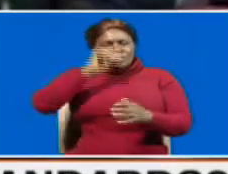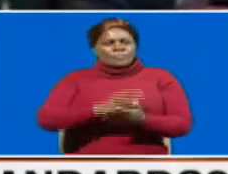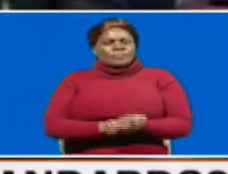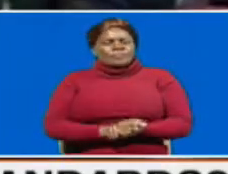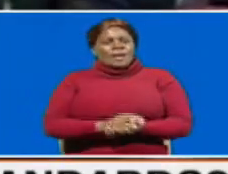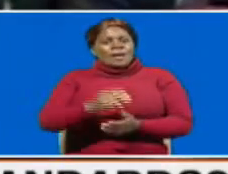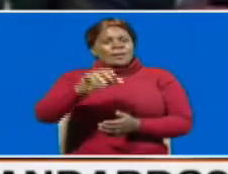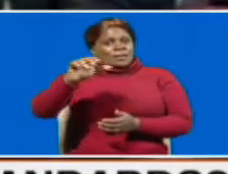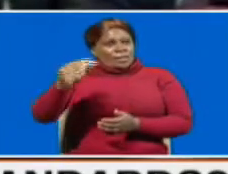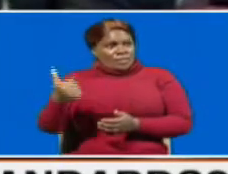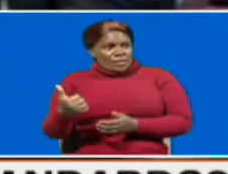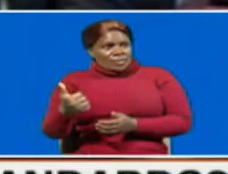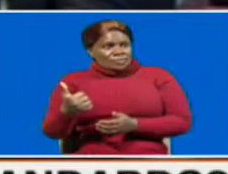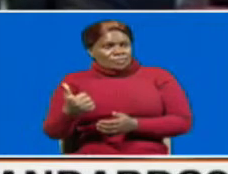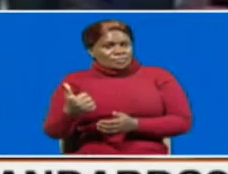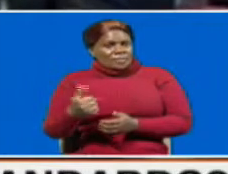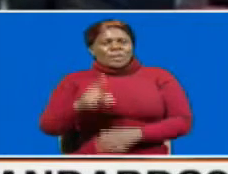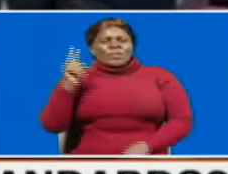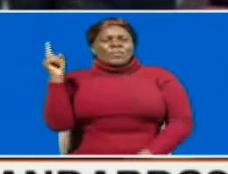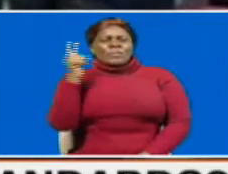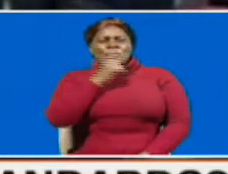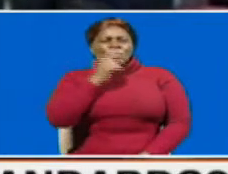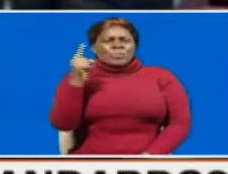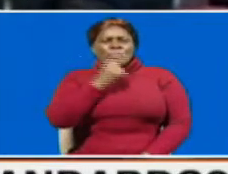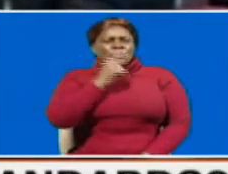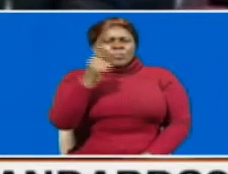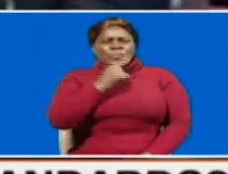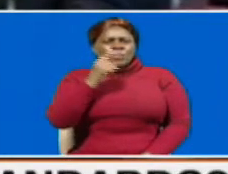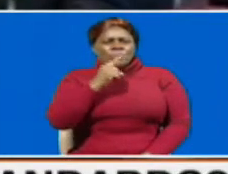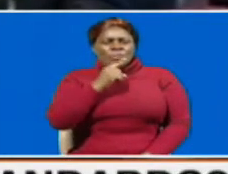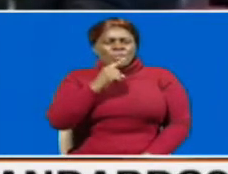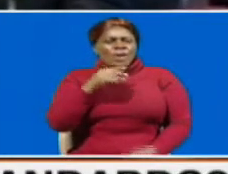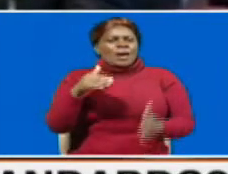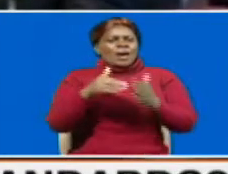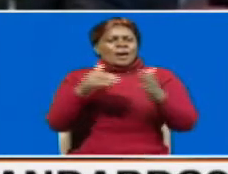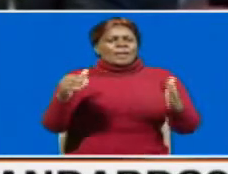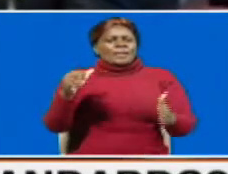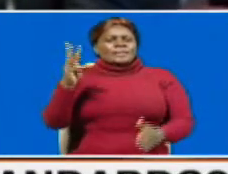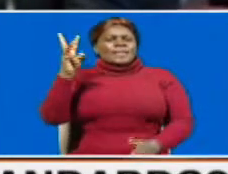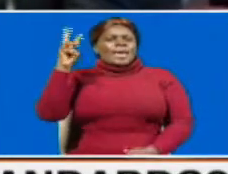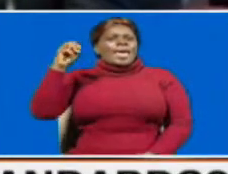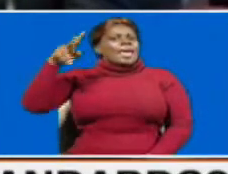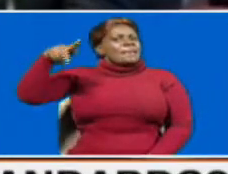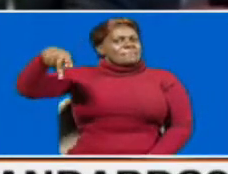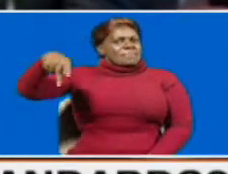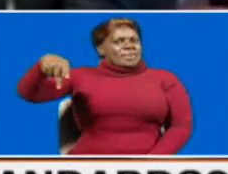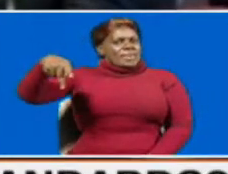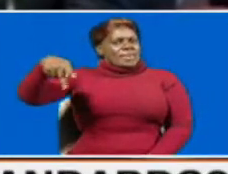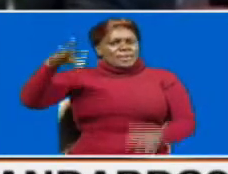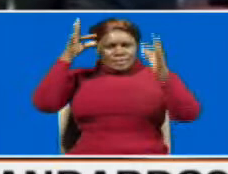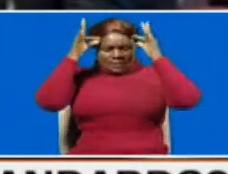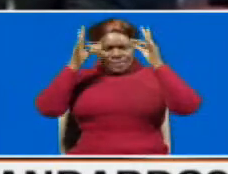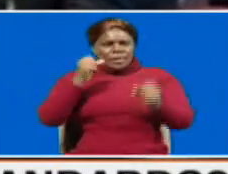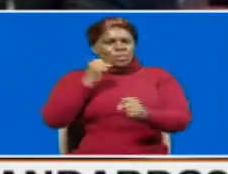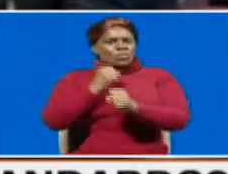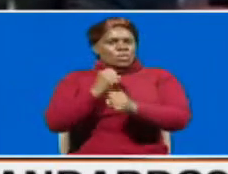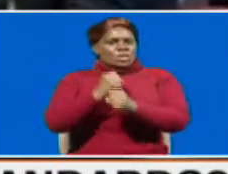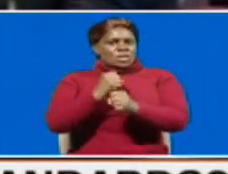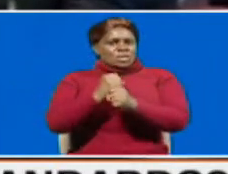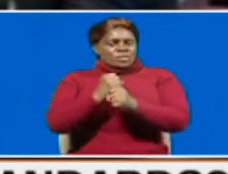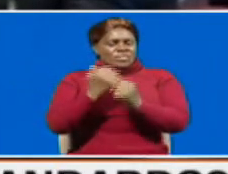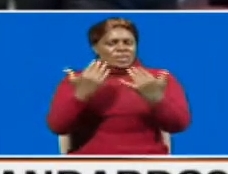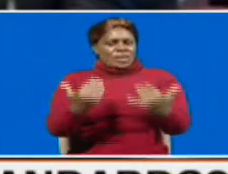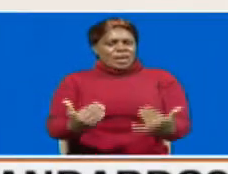On the other hand, he has been harsh and not mincing his words against ODM legislators who have decided to work with the